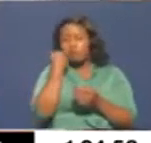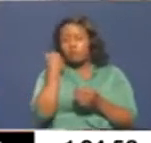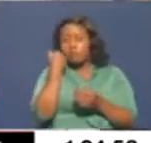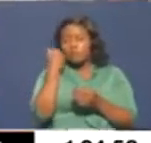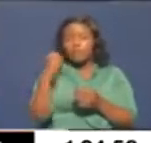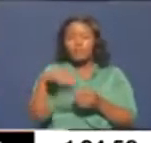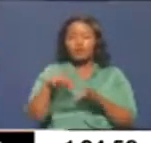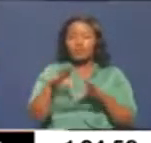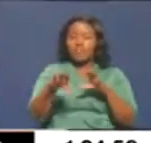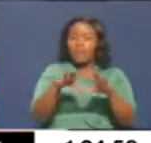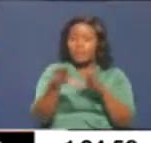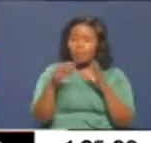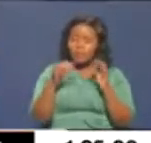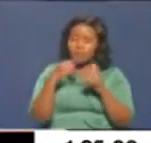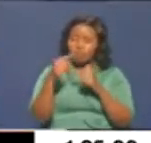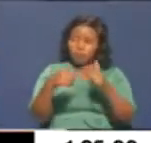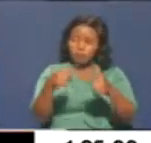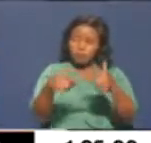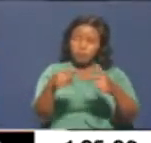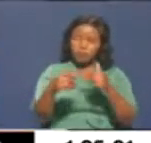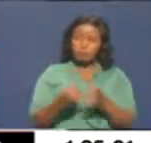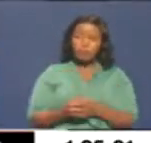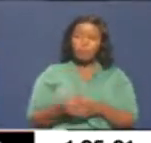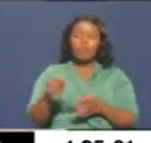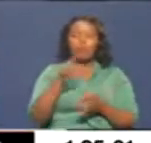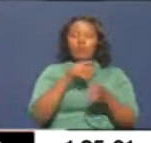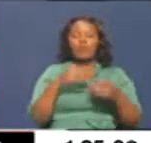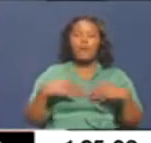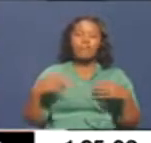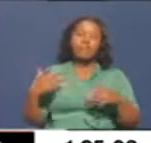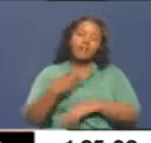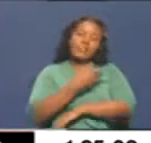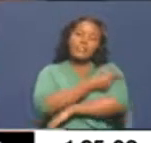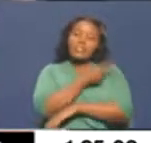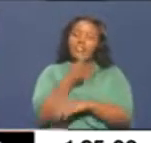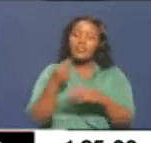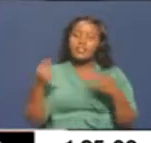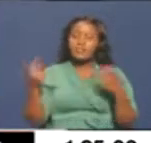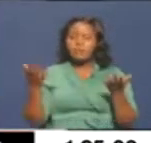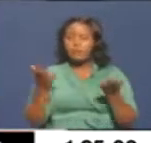stage. We have vaccinated them against rabies. We have